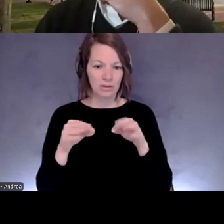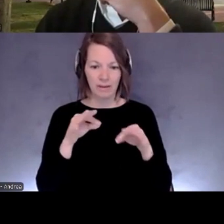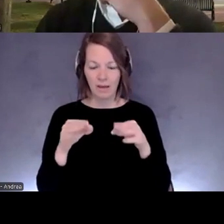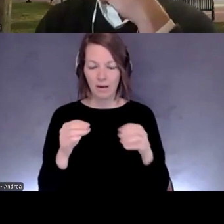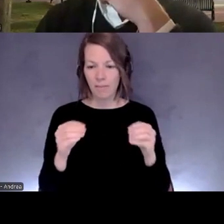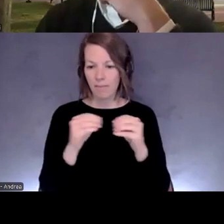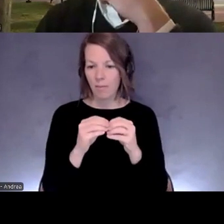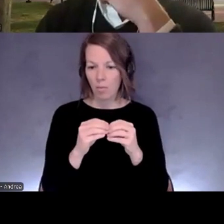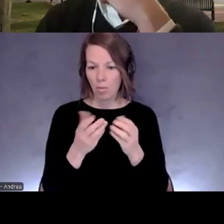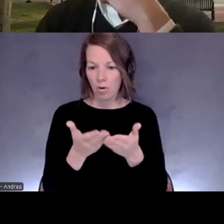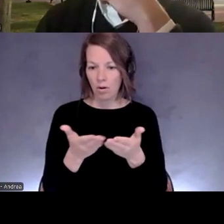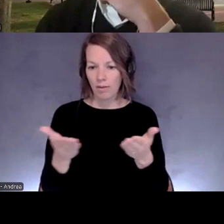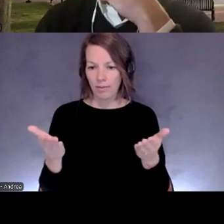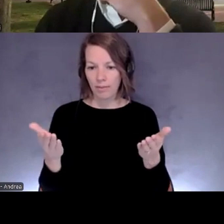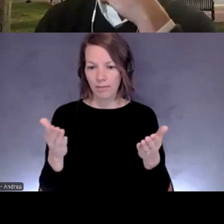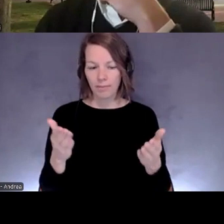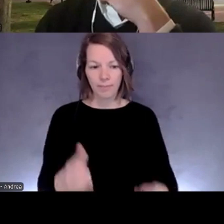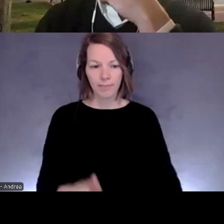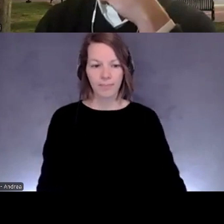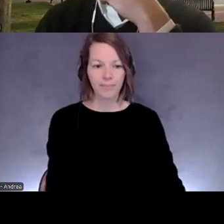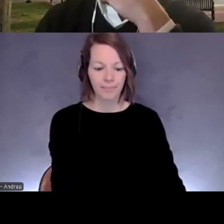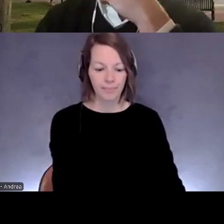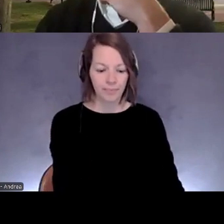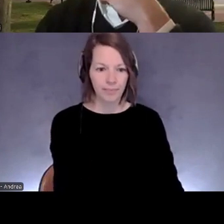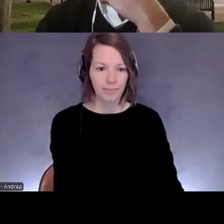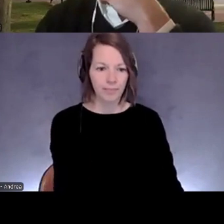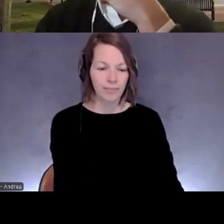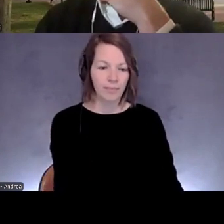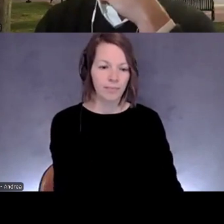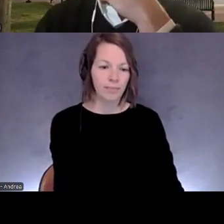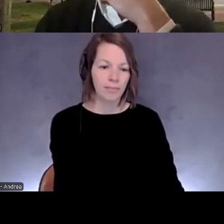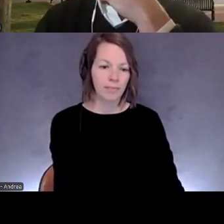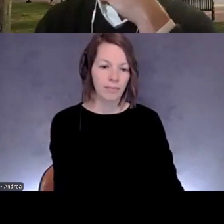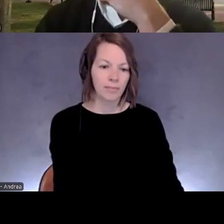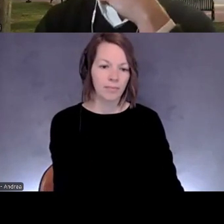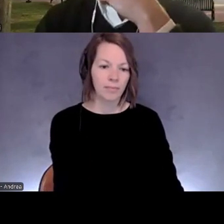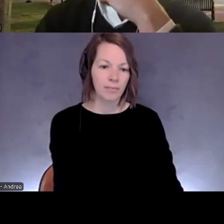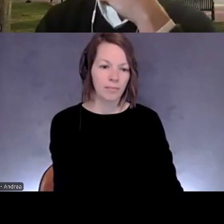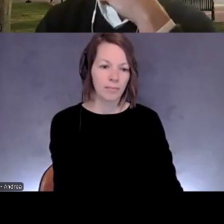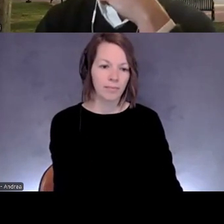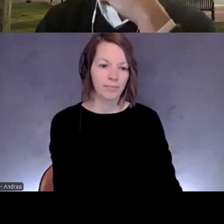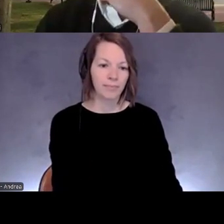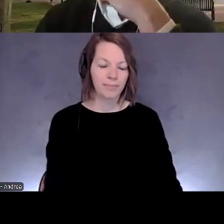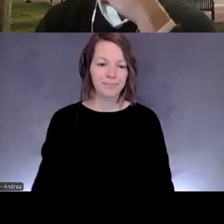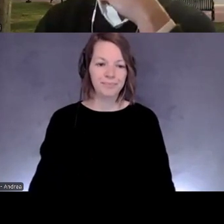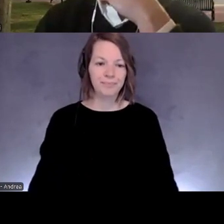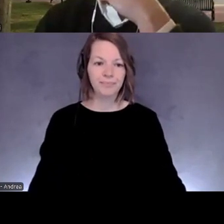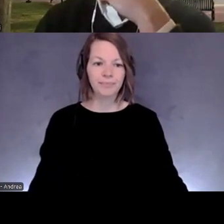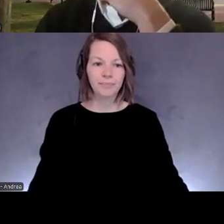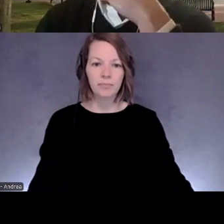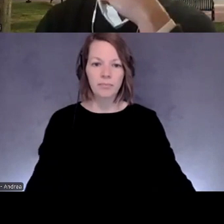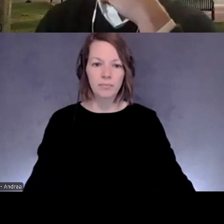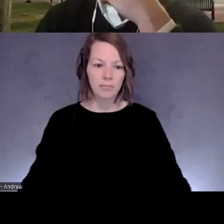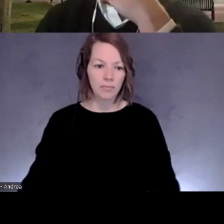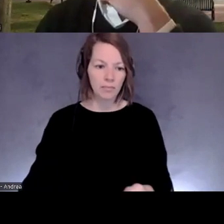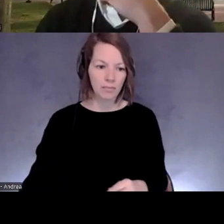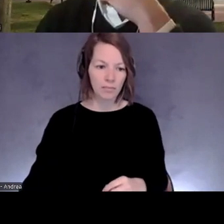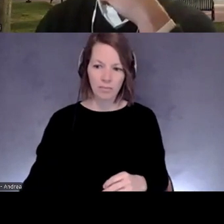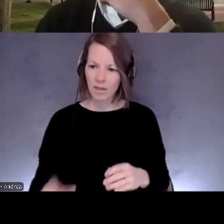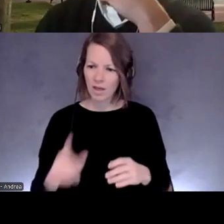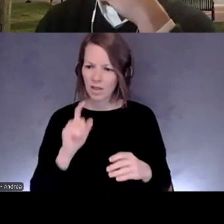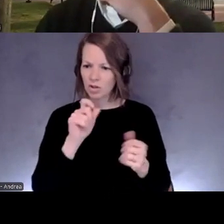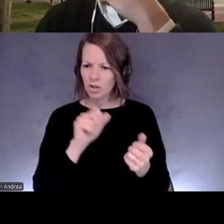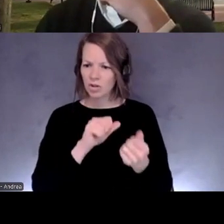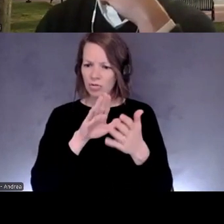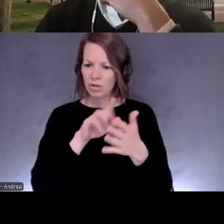more the issue. Yeah. Okay, great. Always it. Yeah. So another question is, I should address at least one